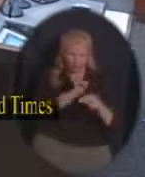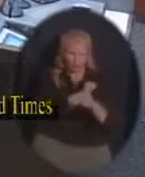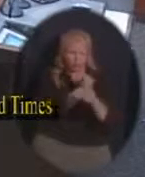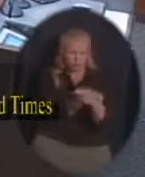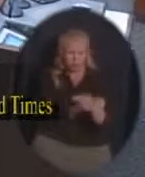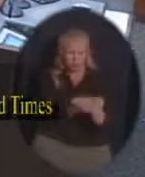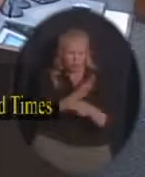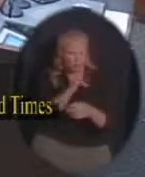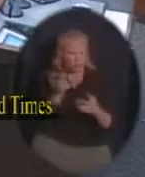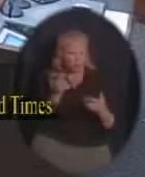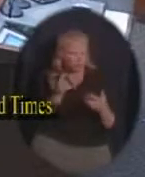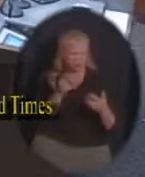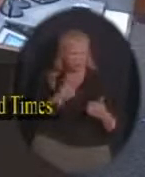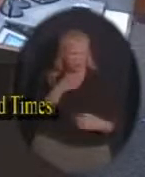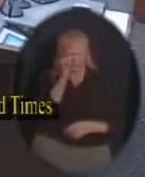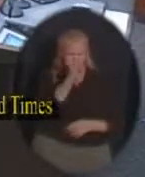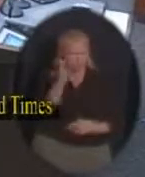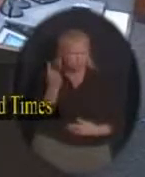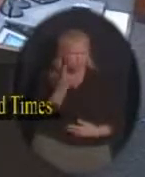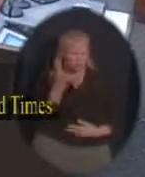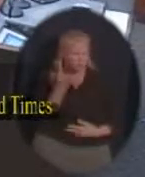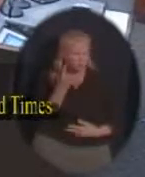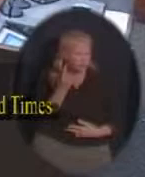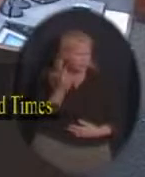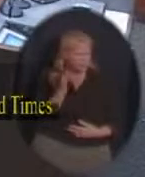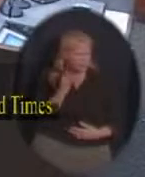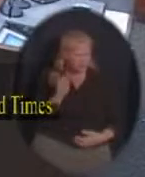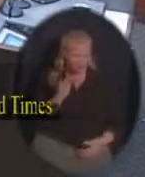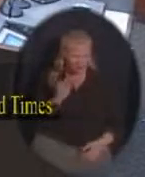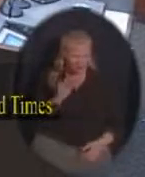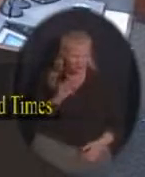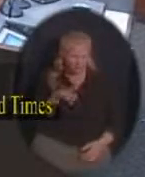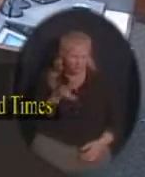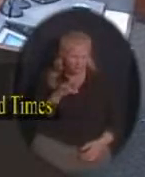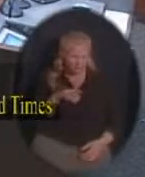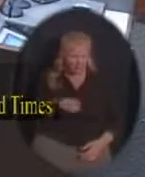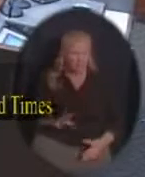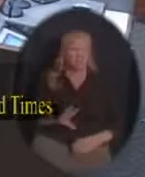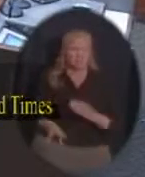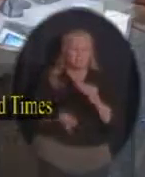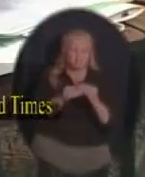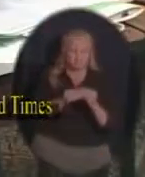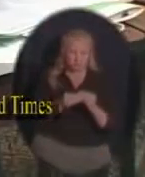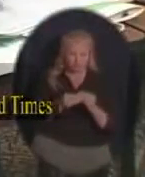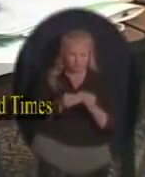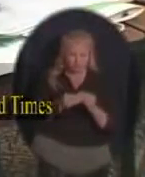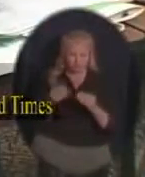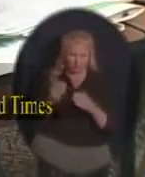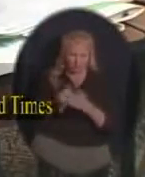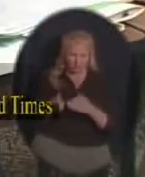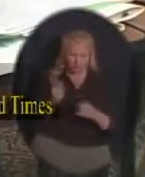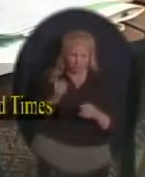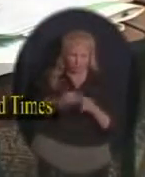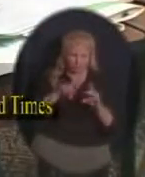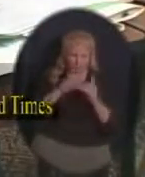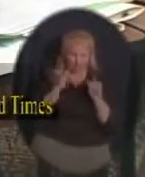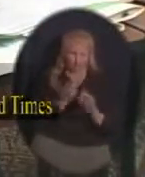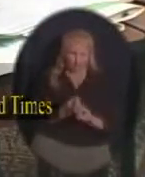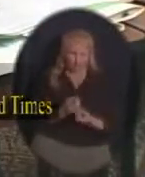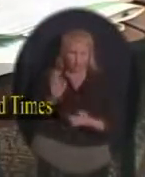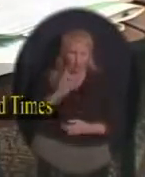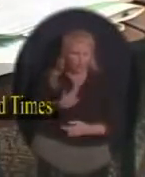Am I missing something here? It's like $700 and some thousand. I'm sorry, yes. The additional dollars to the district is about